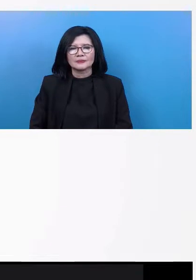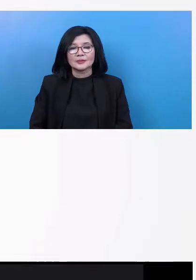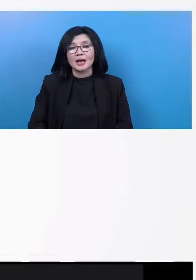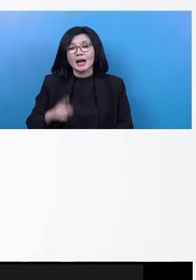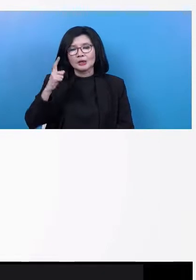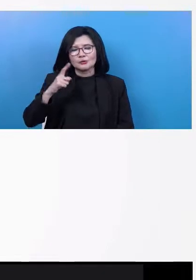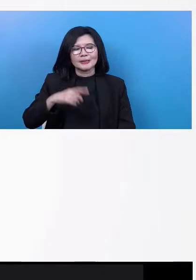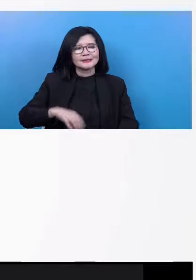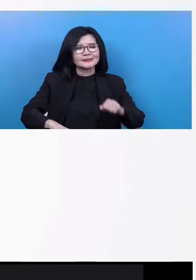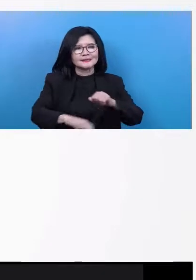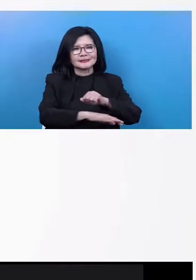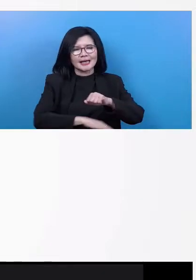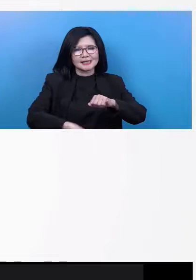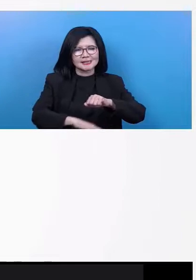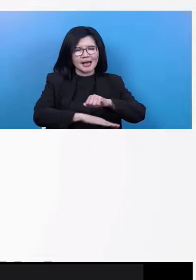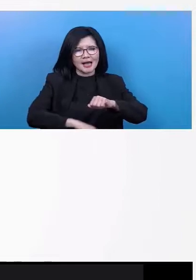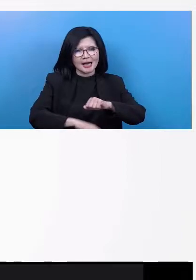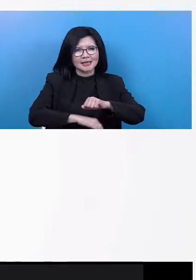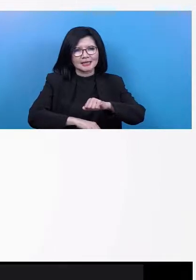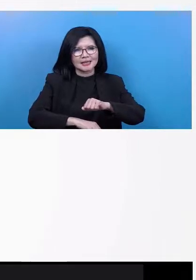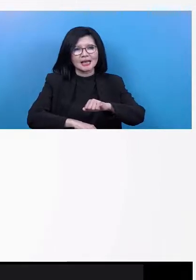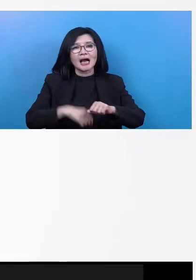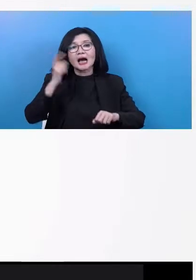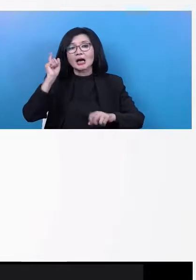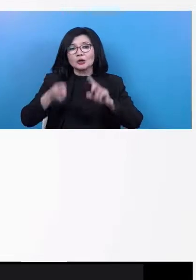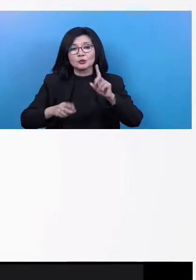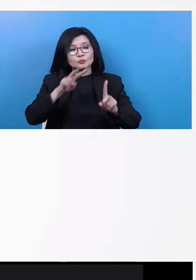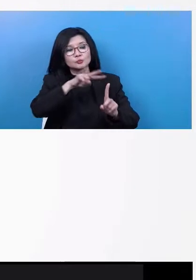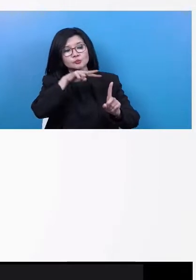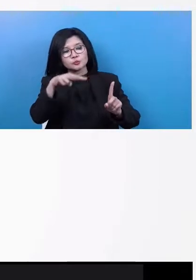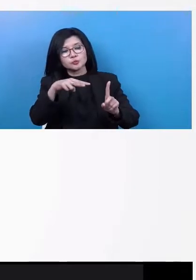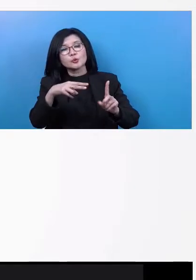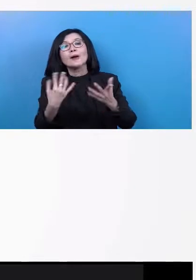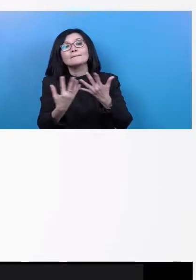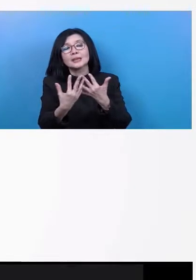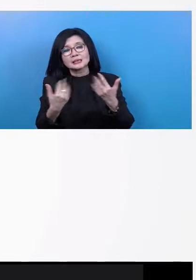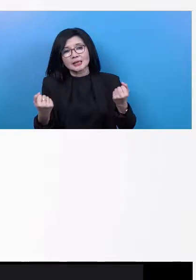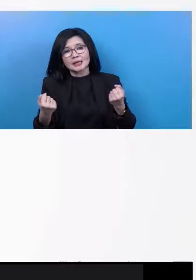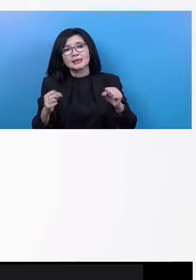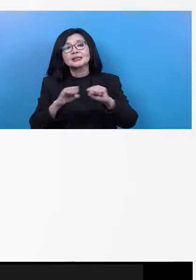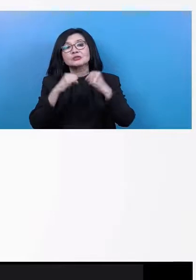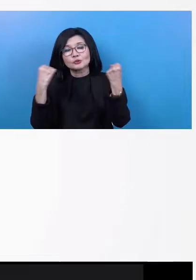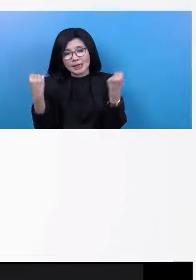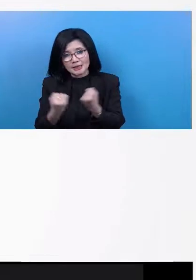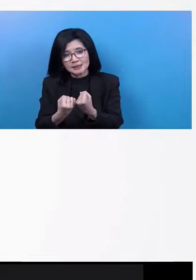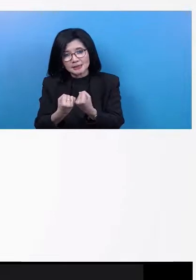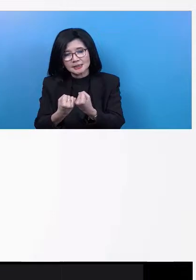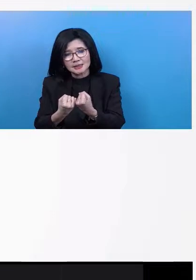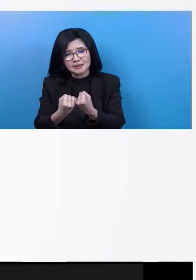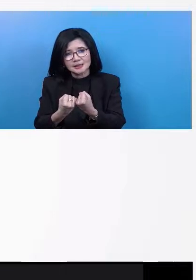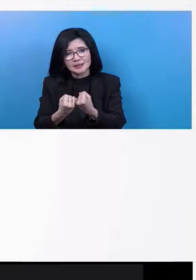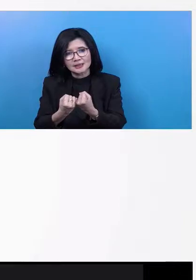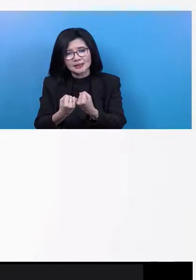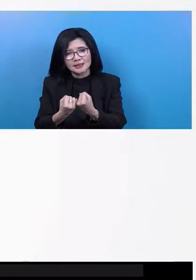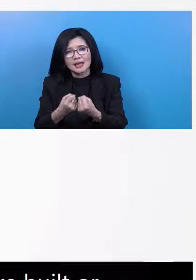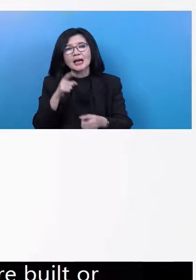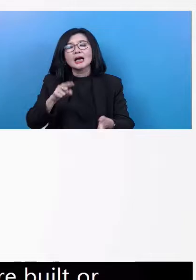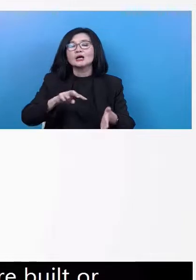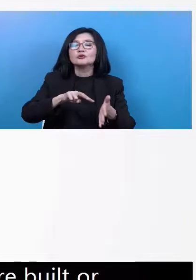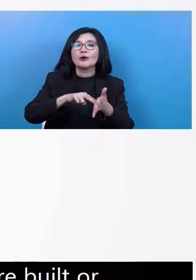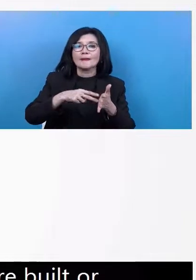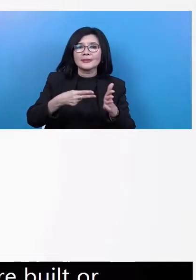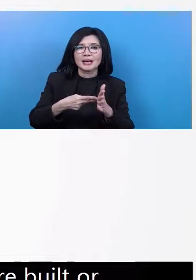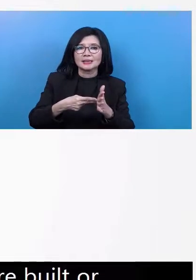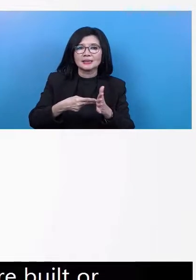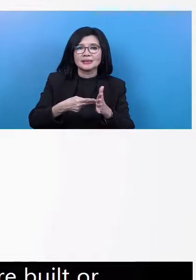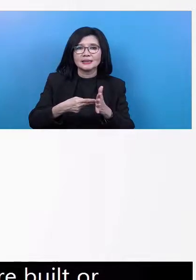the people, from the perspective of the communities, our first question is, are they involved in designing it? Are